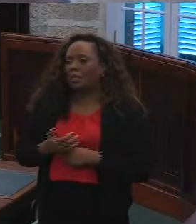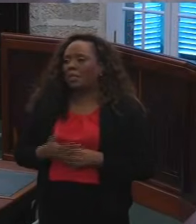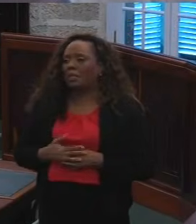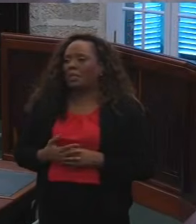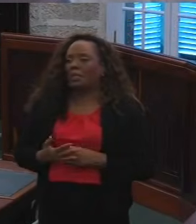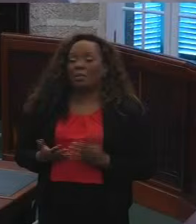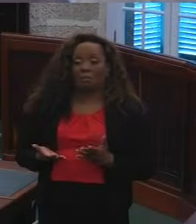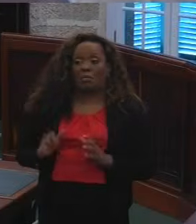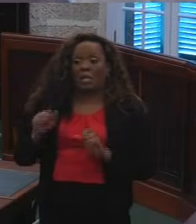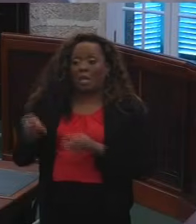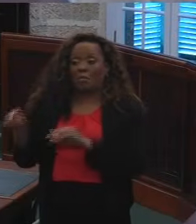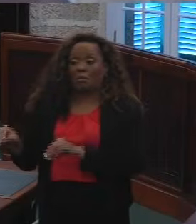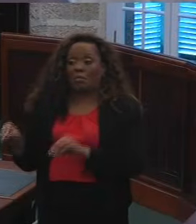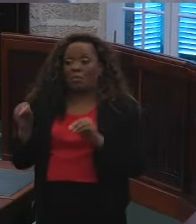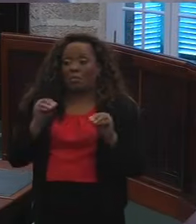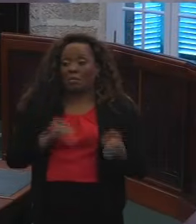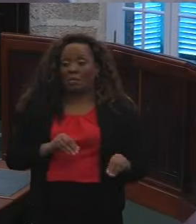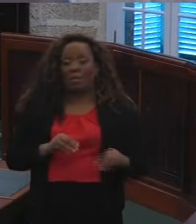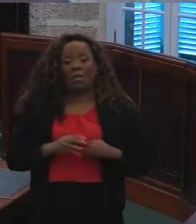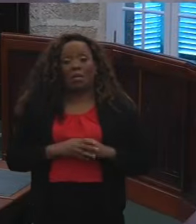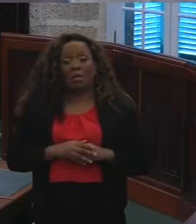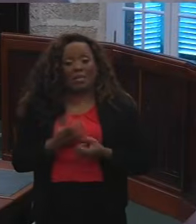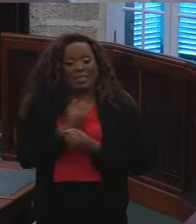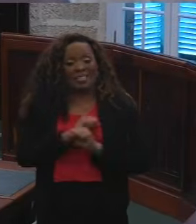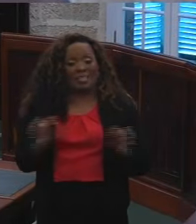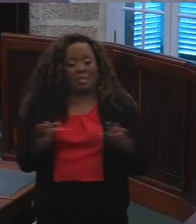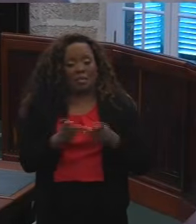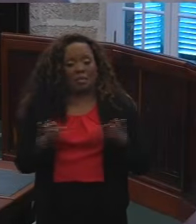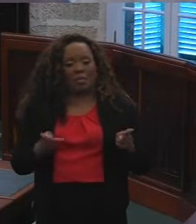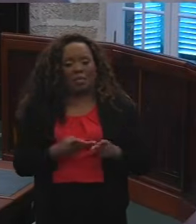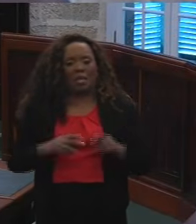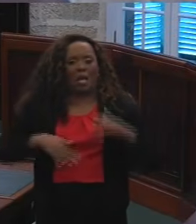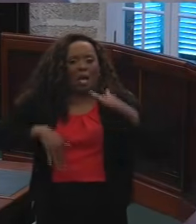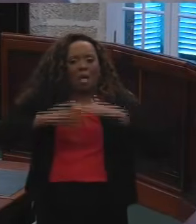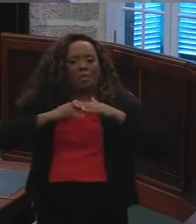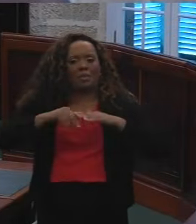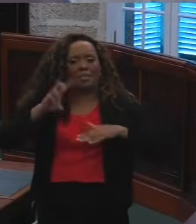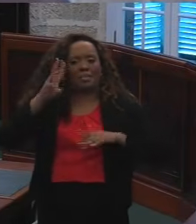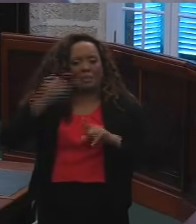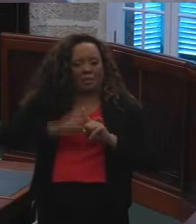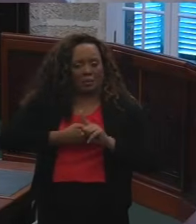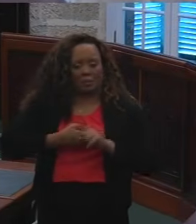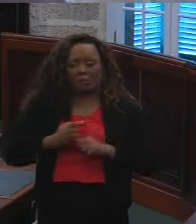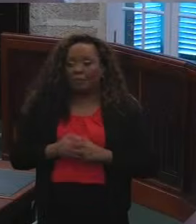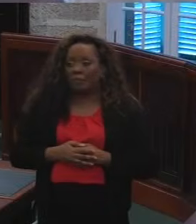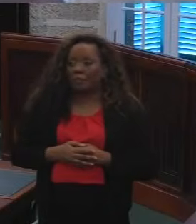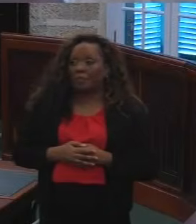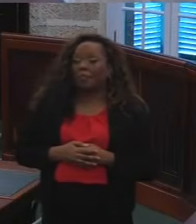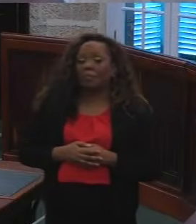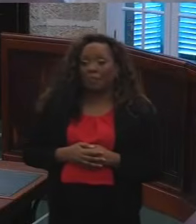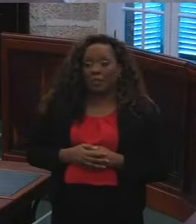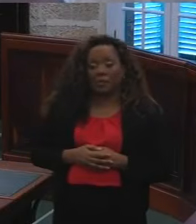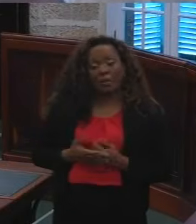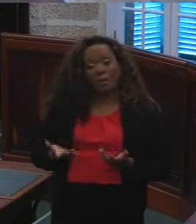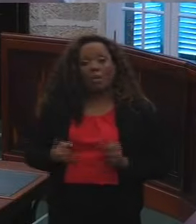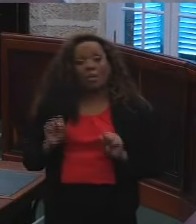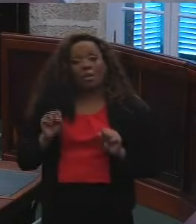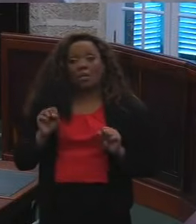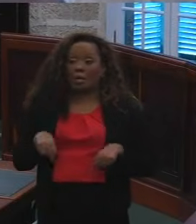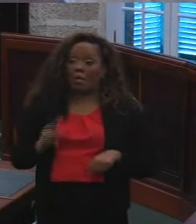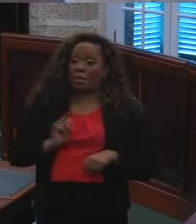held in a safe place for a period not exceeding 6 months. So if it's not immediate, you can go before the court, and we